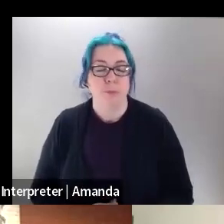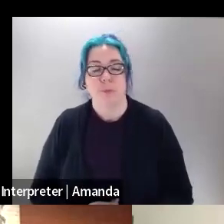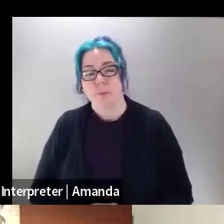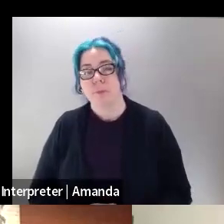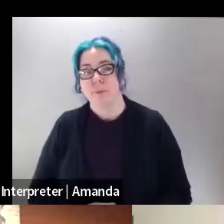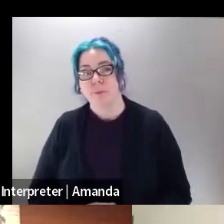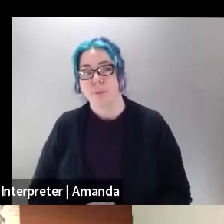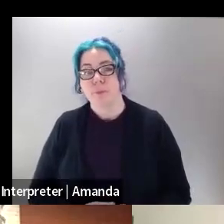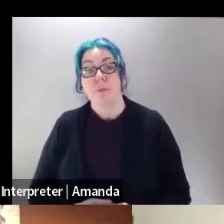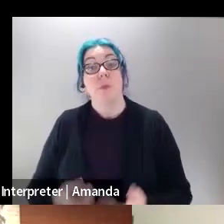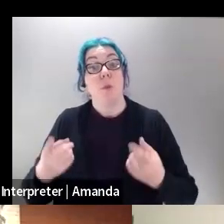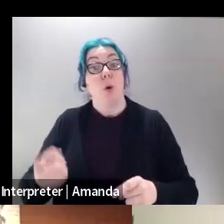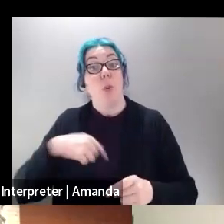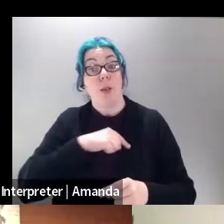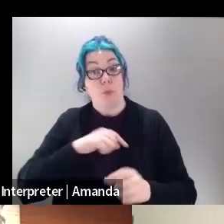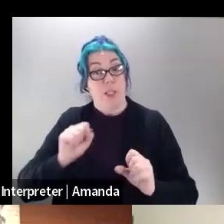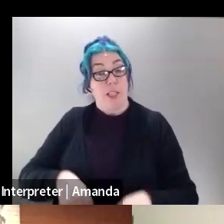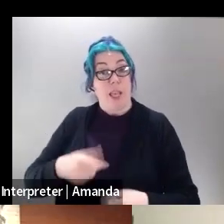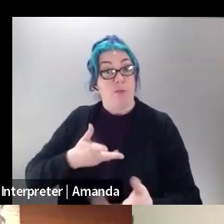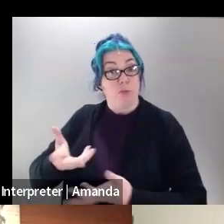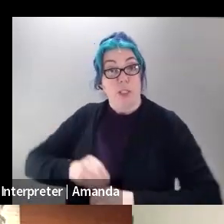in sync, and again, it's not